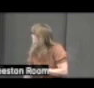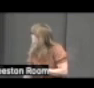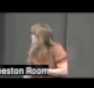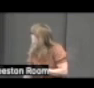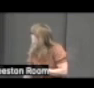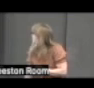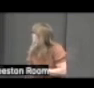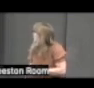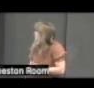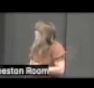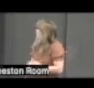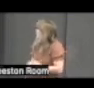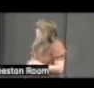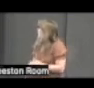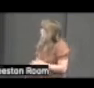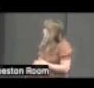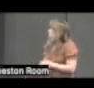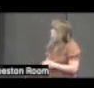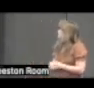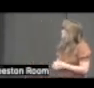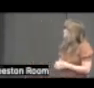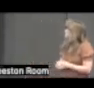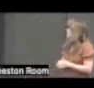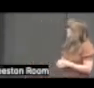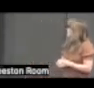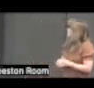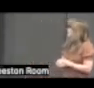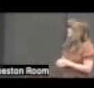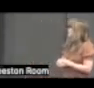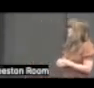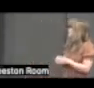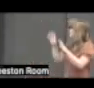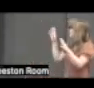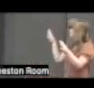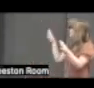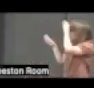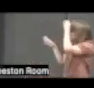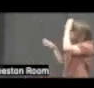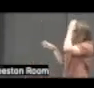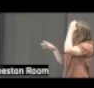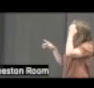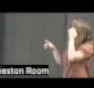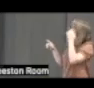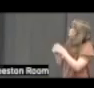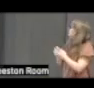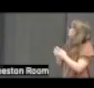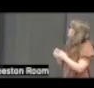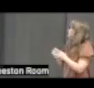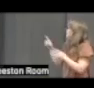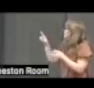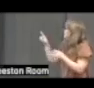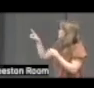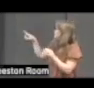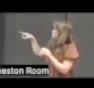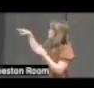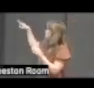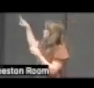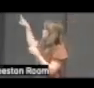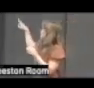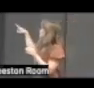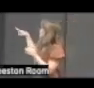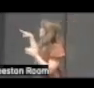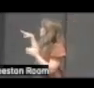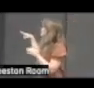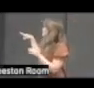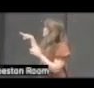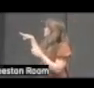So I have a book chapter out that kind of shows what happens for the female breeding. The large black